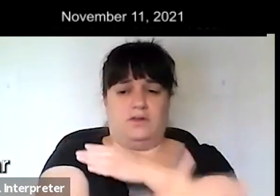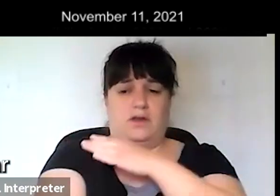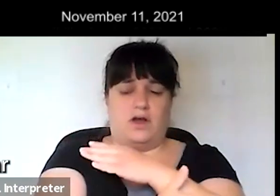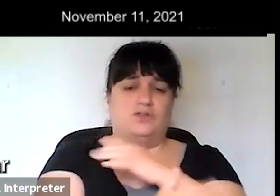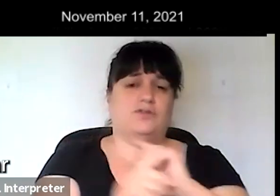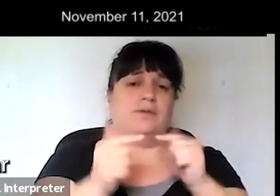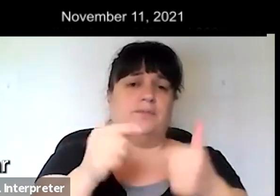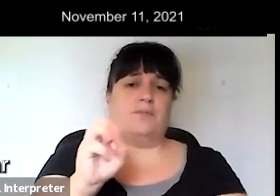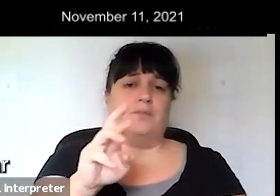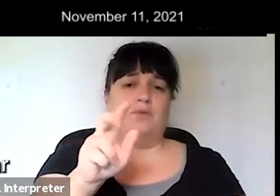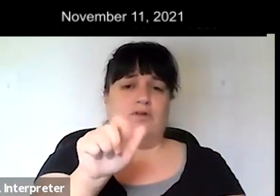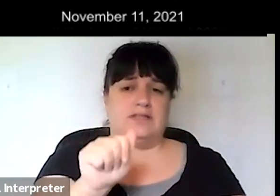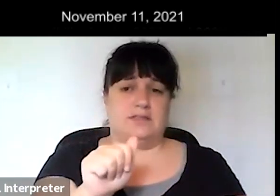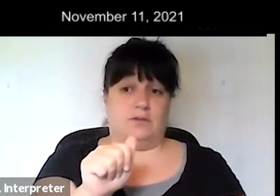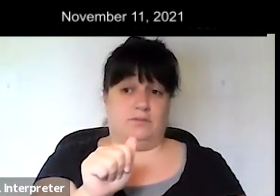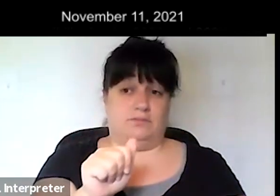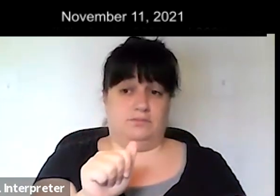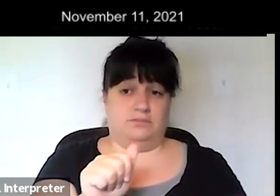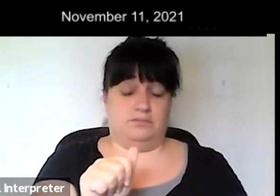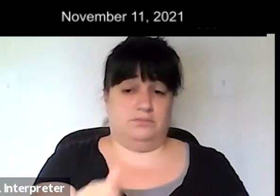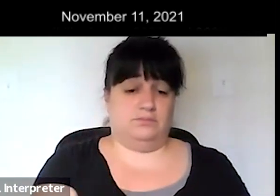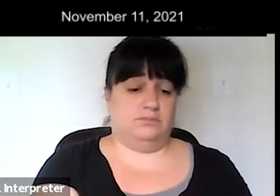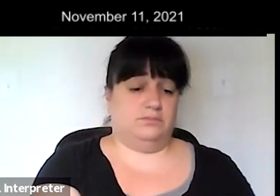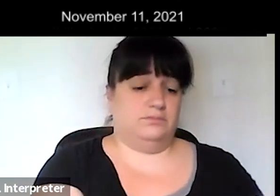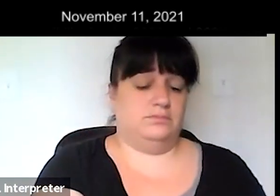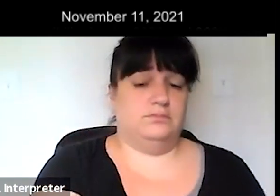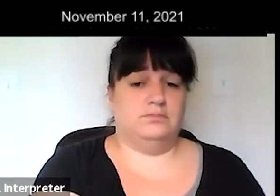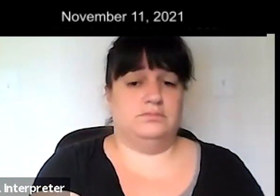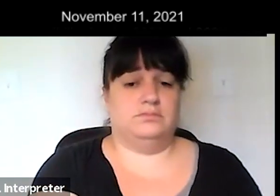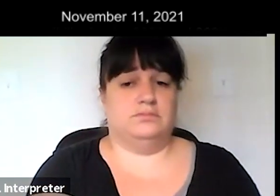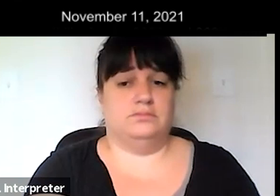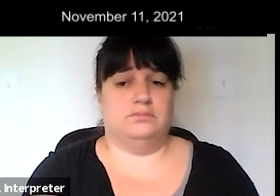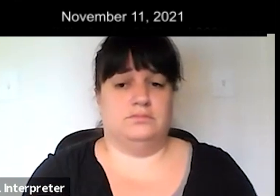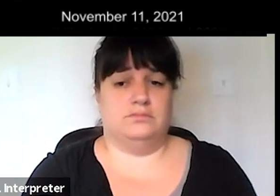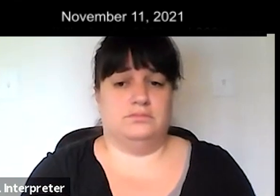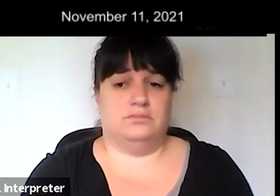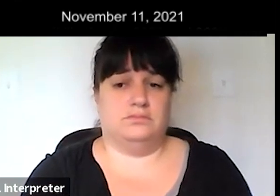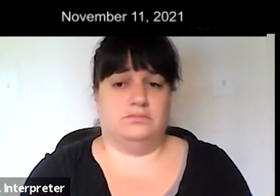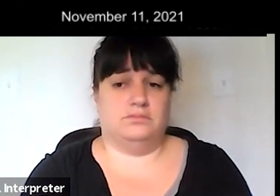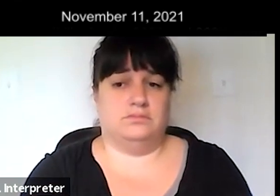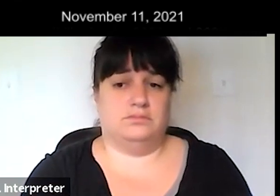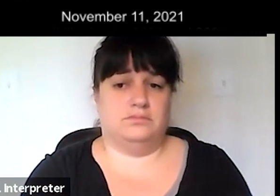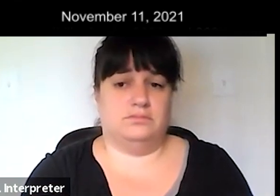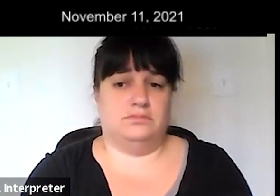to Marissa to share what else Ideas is doing.